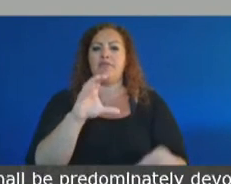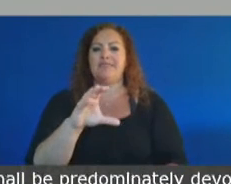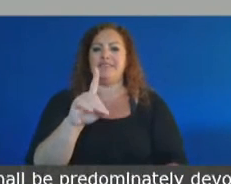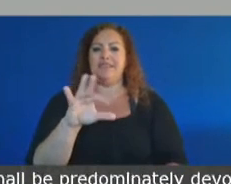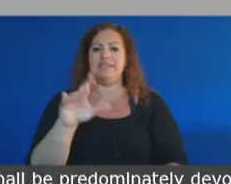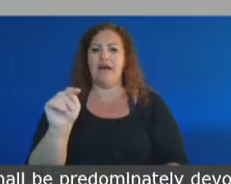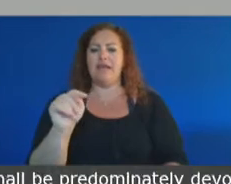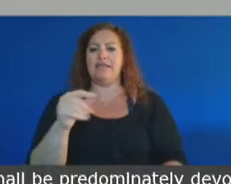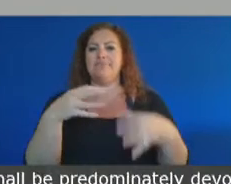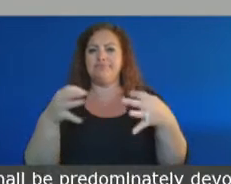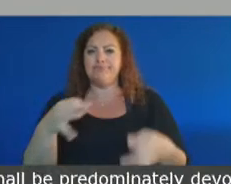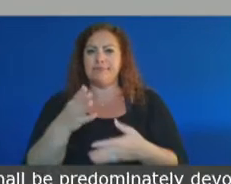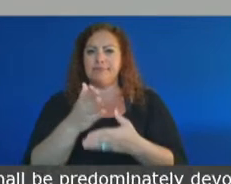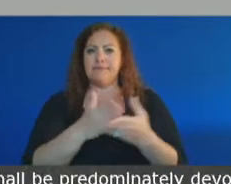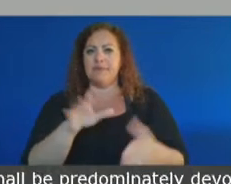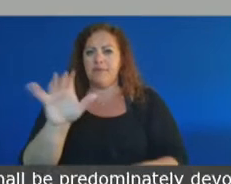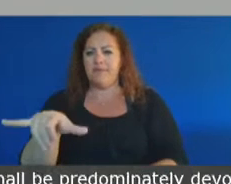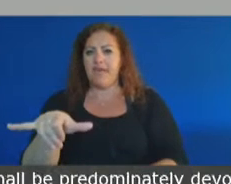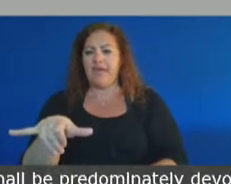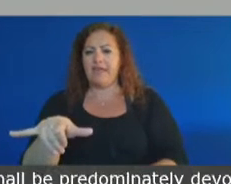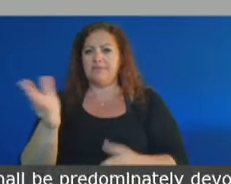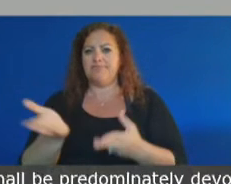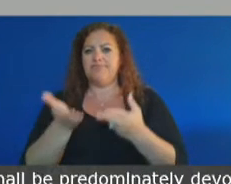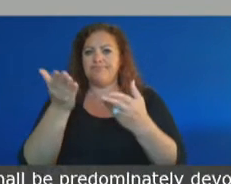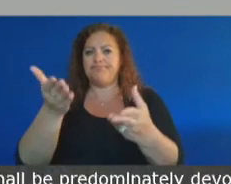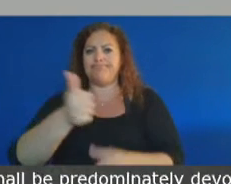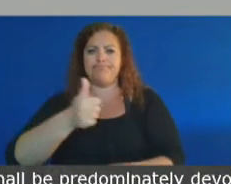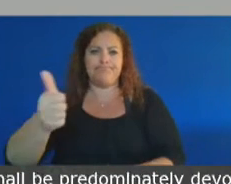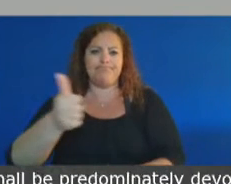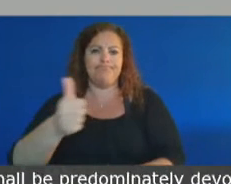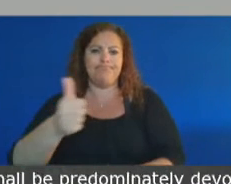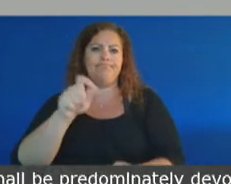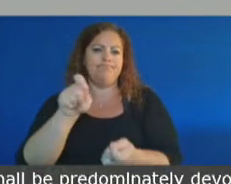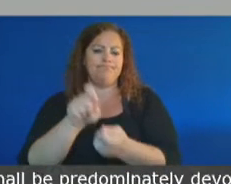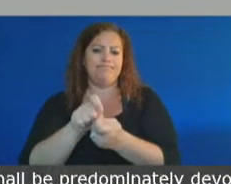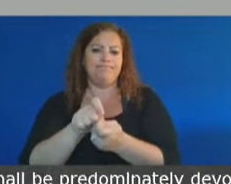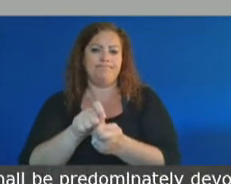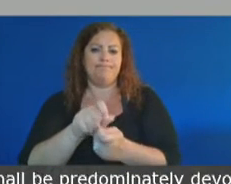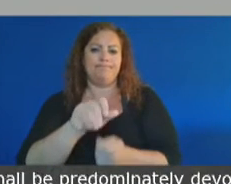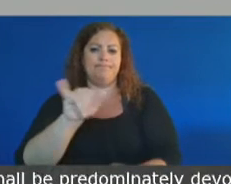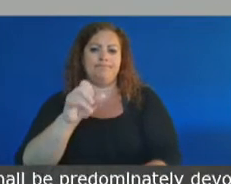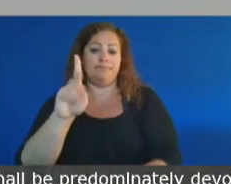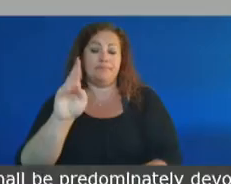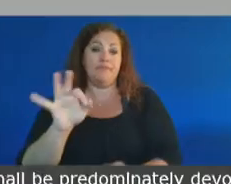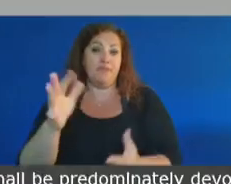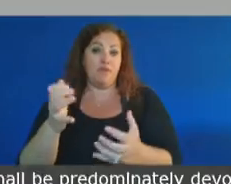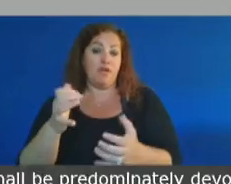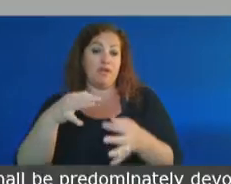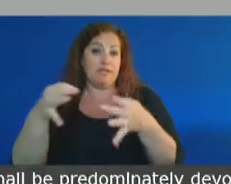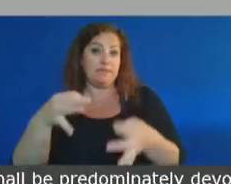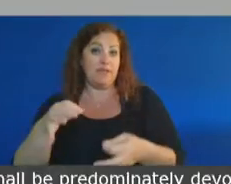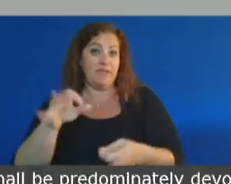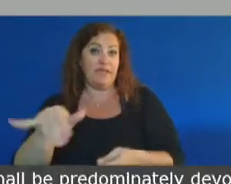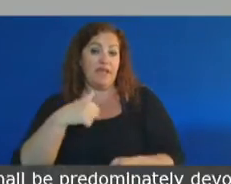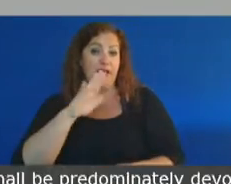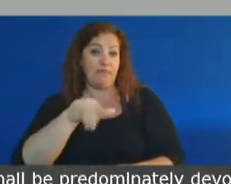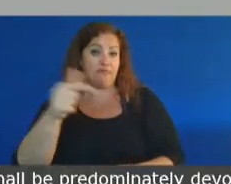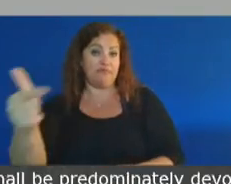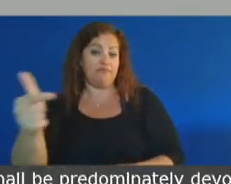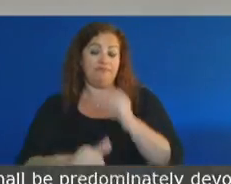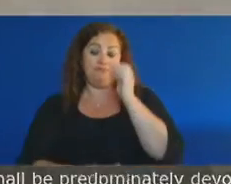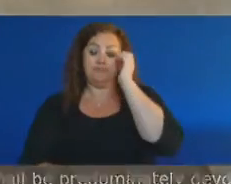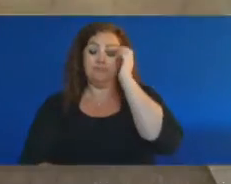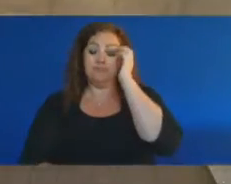through uh some of those um transportation items specifically so Jake if you want to walk us through that I'll turn it over to